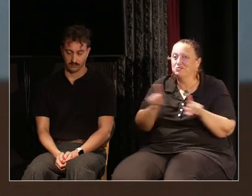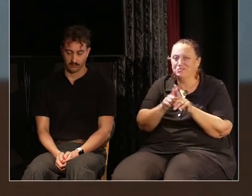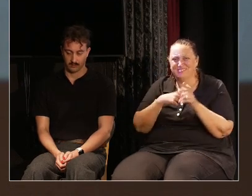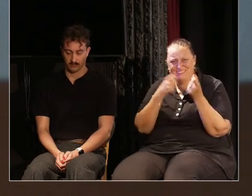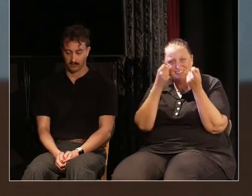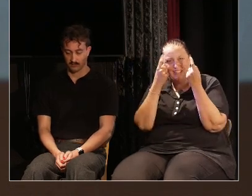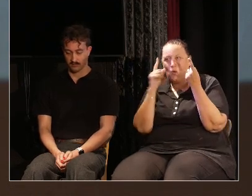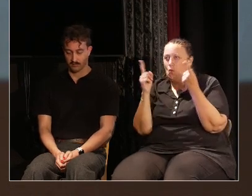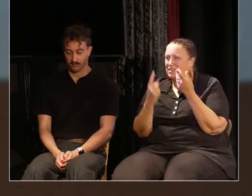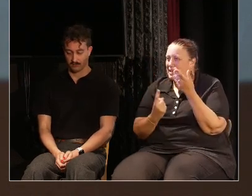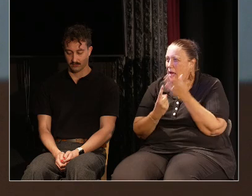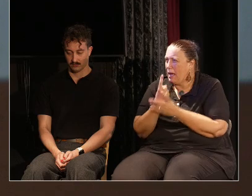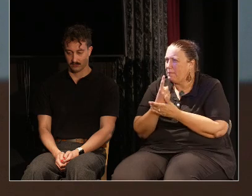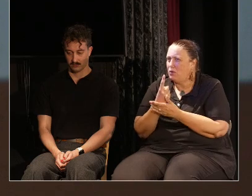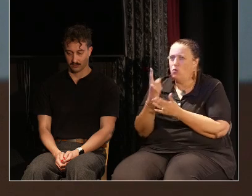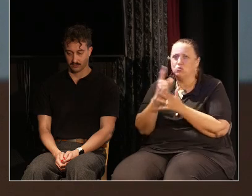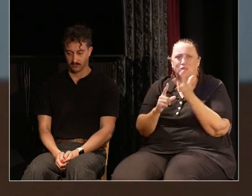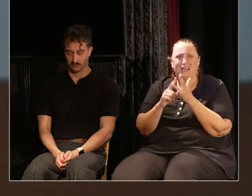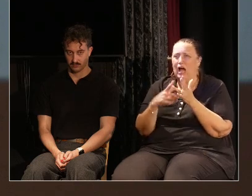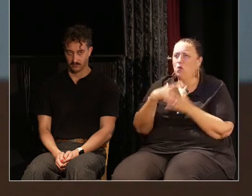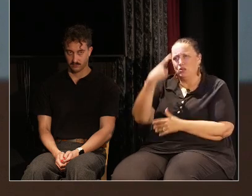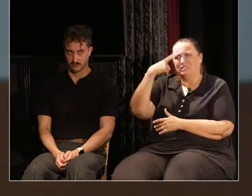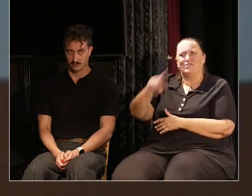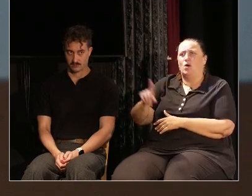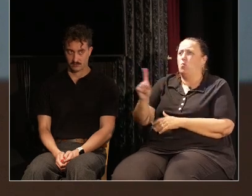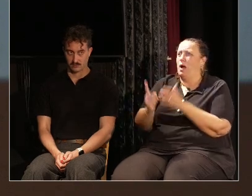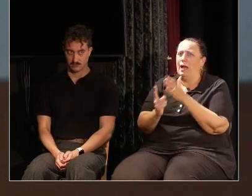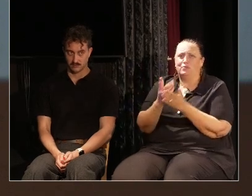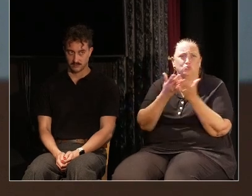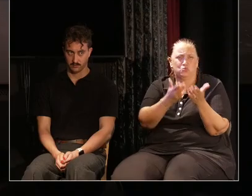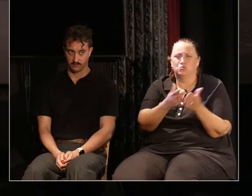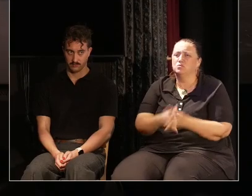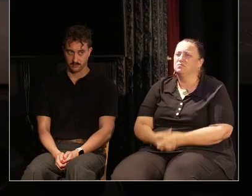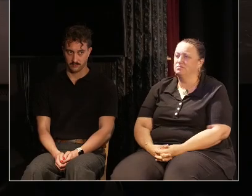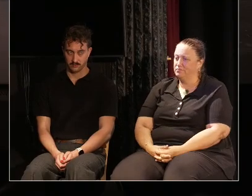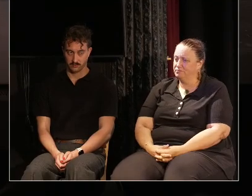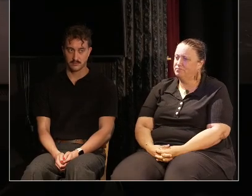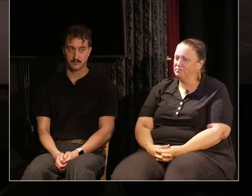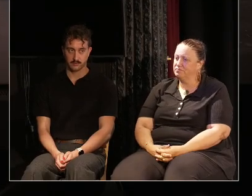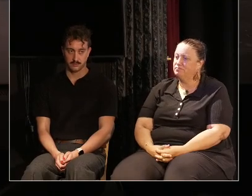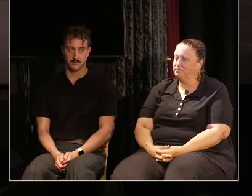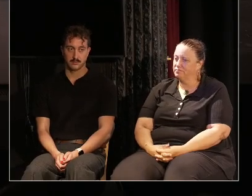going on, so that we can avoid situations like you've described as well. So. Thank you.